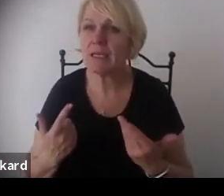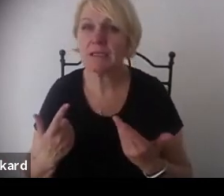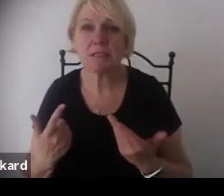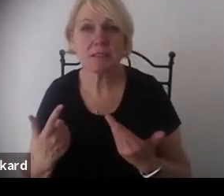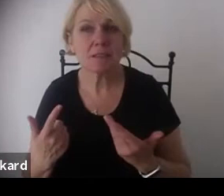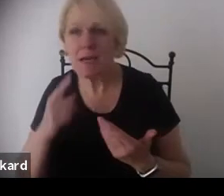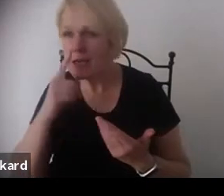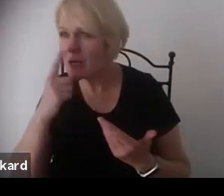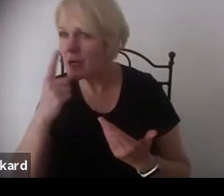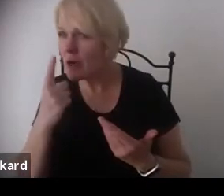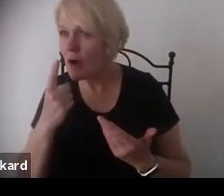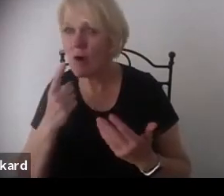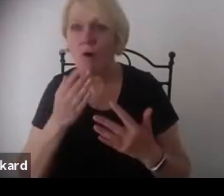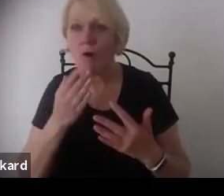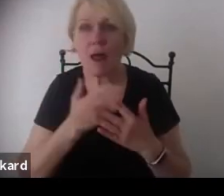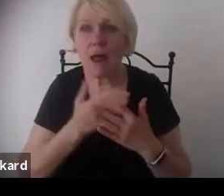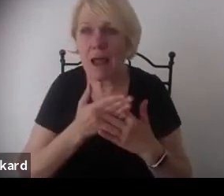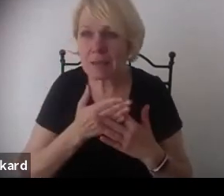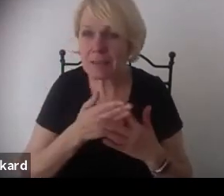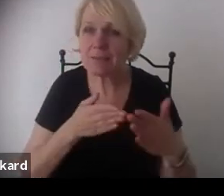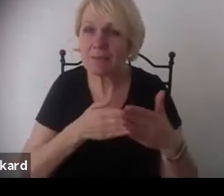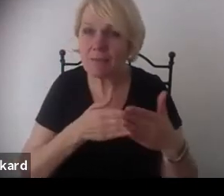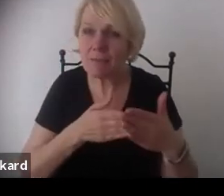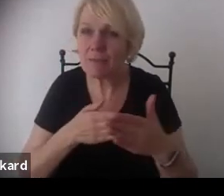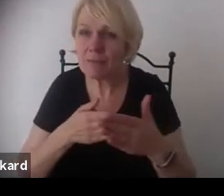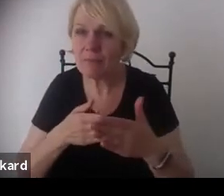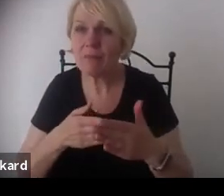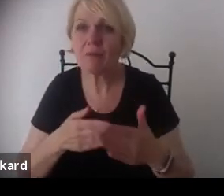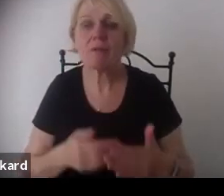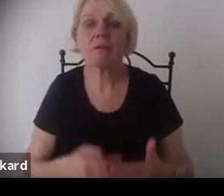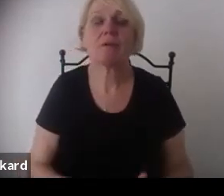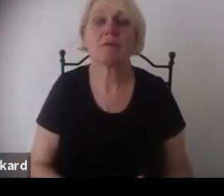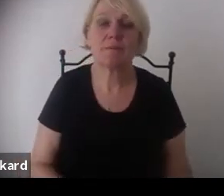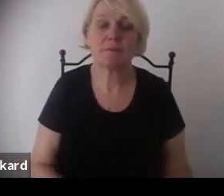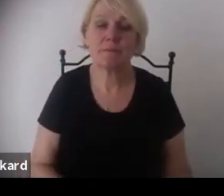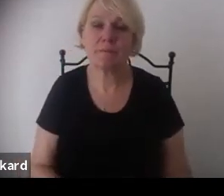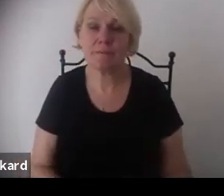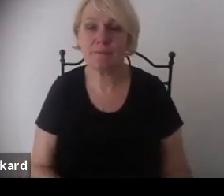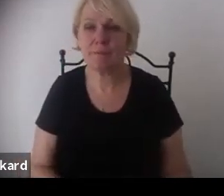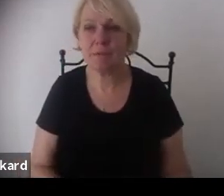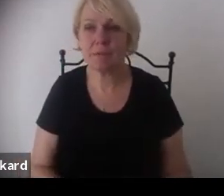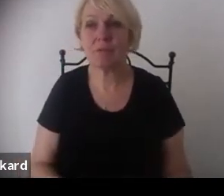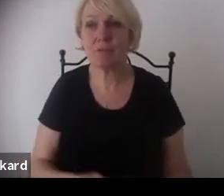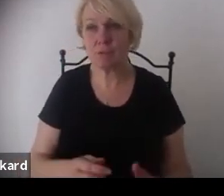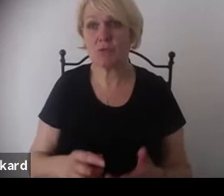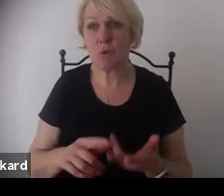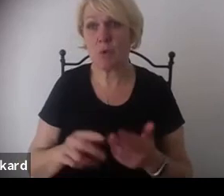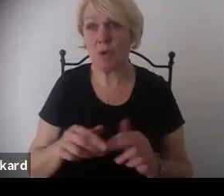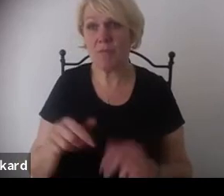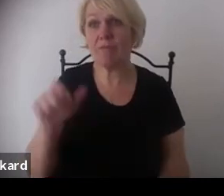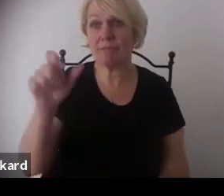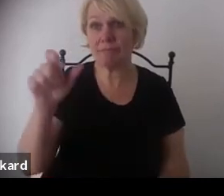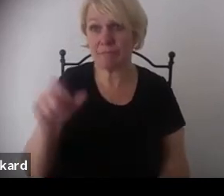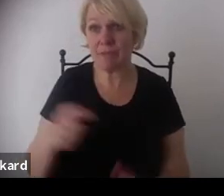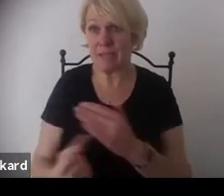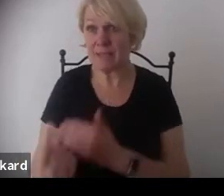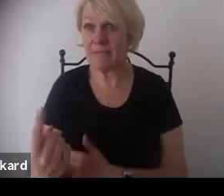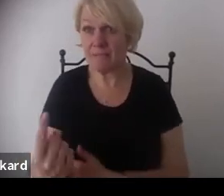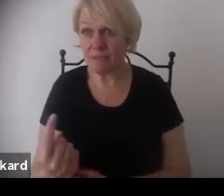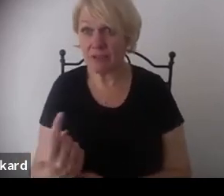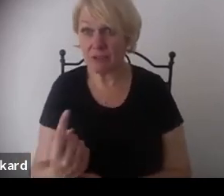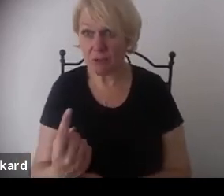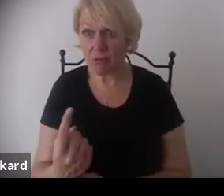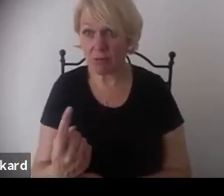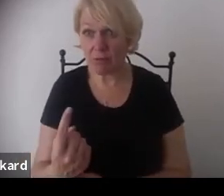quite challenging. And we have actually said any individuals who've got specific instances of experience, then